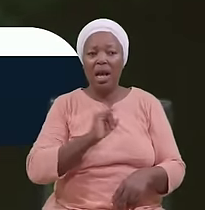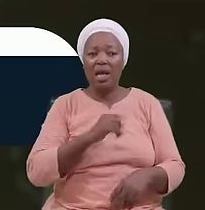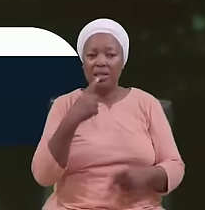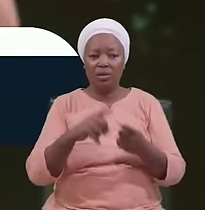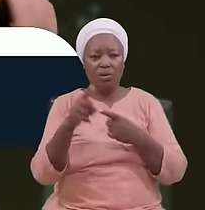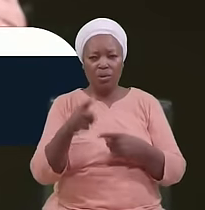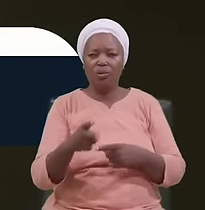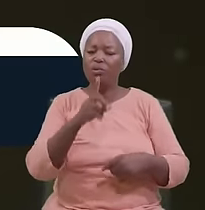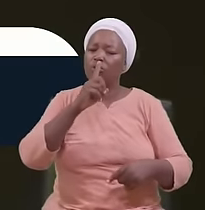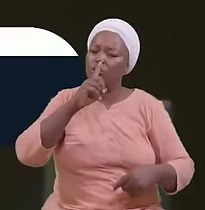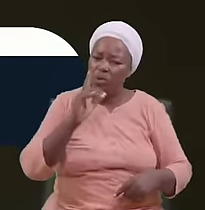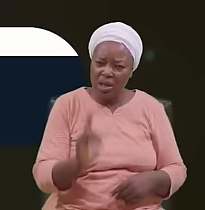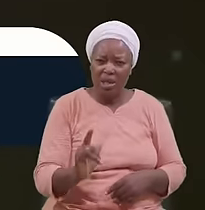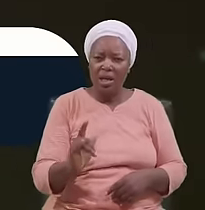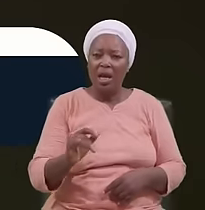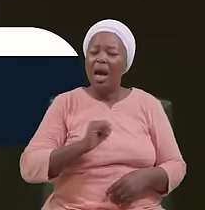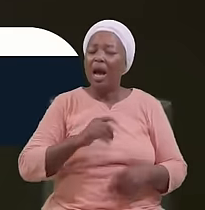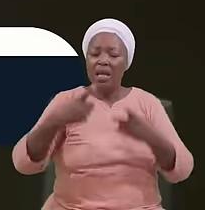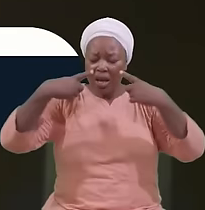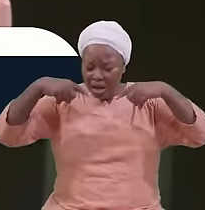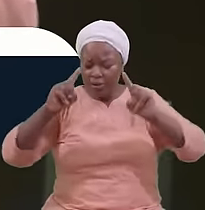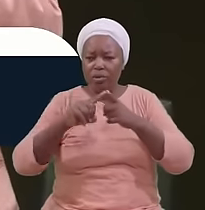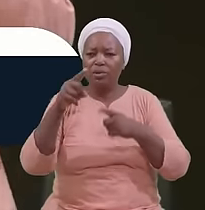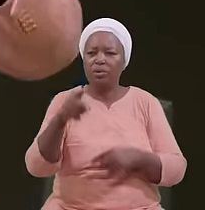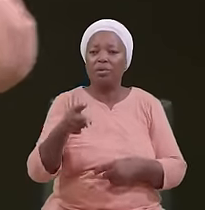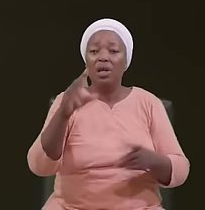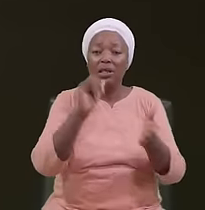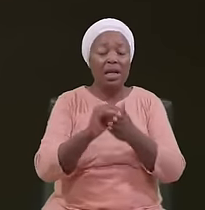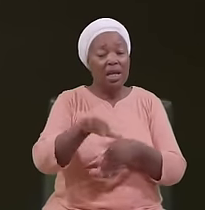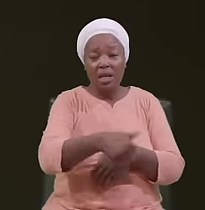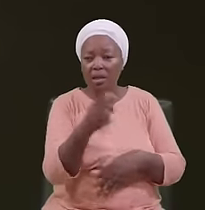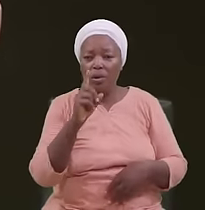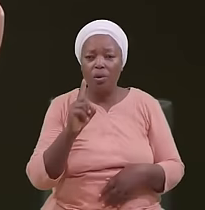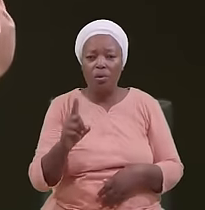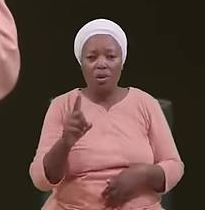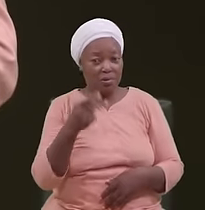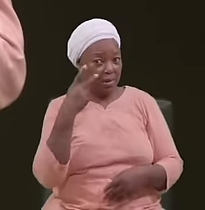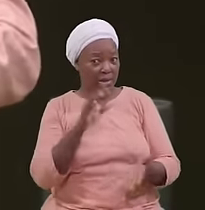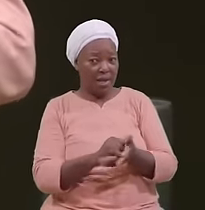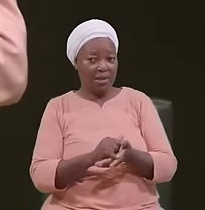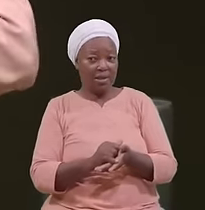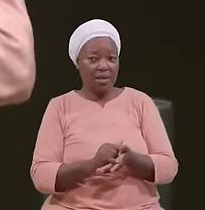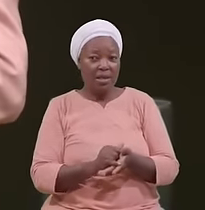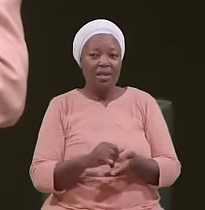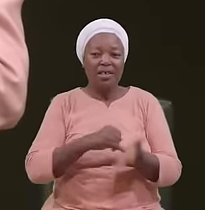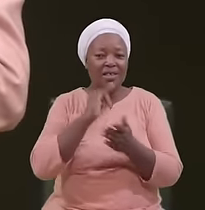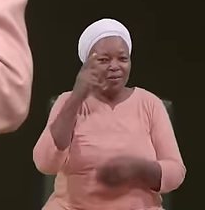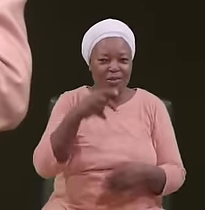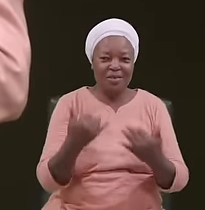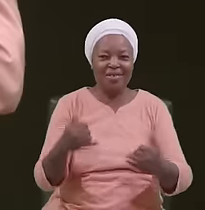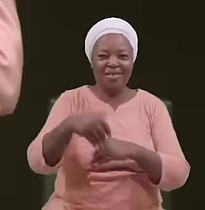you, certainly I declare unto you, that whosoever, you see, that is for you